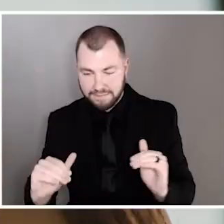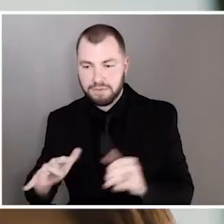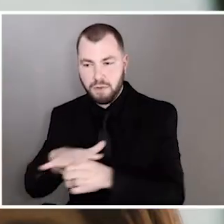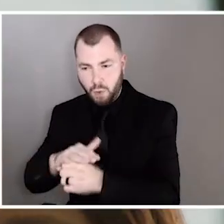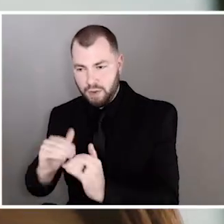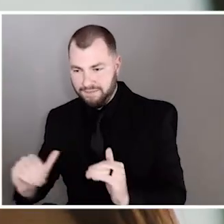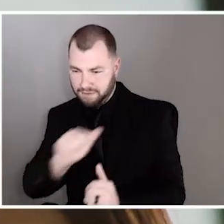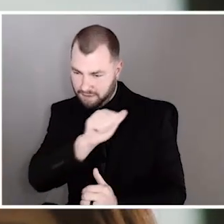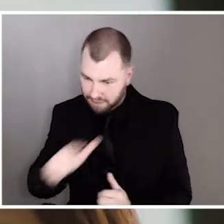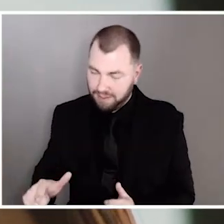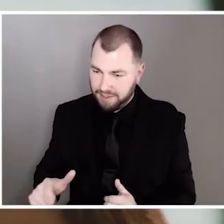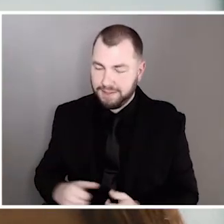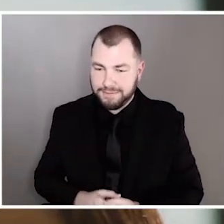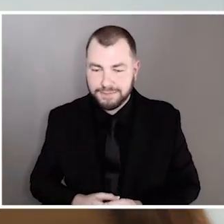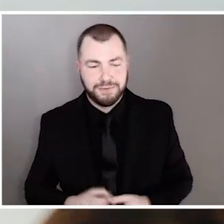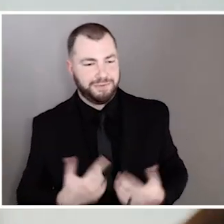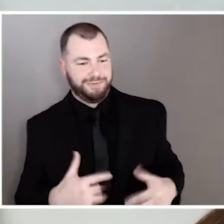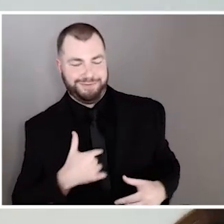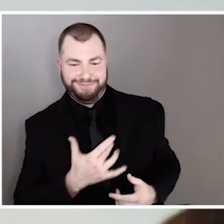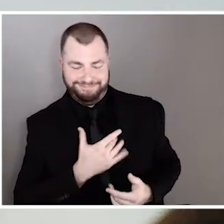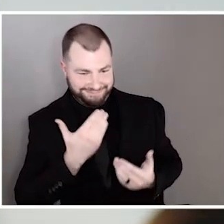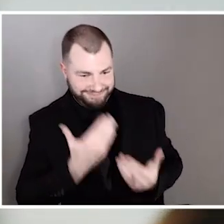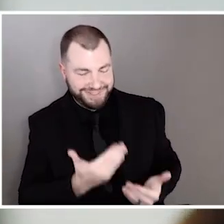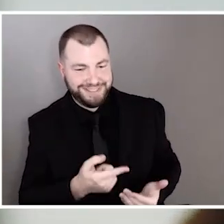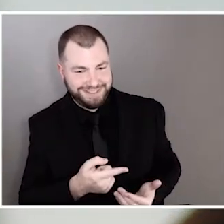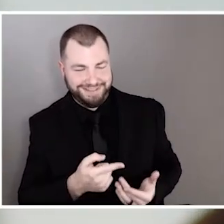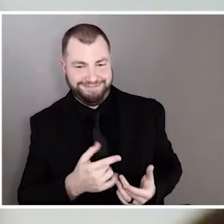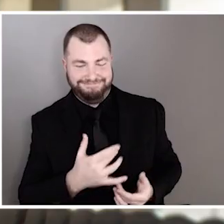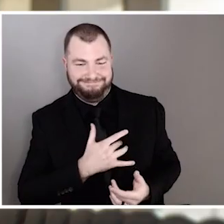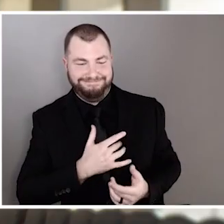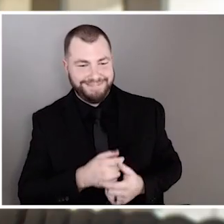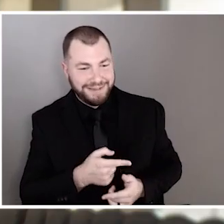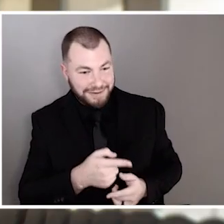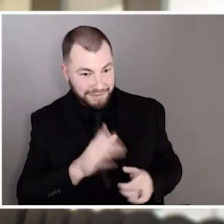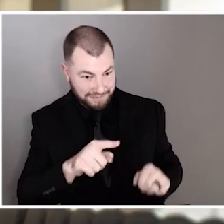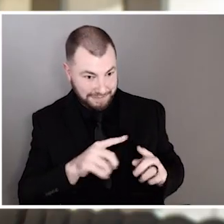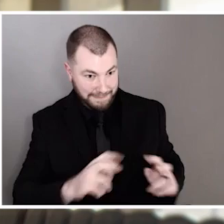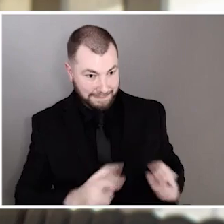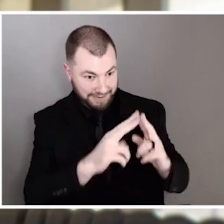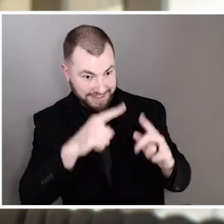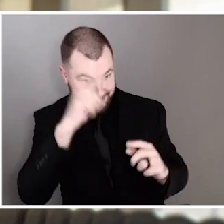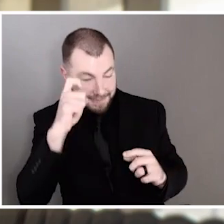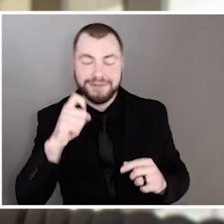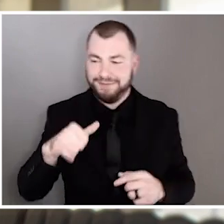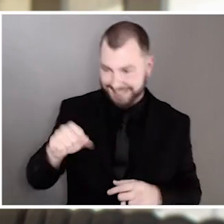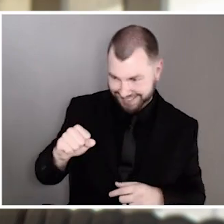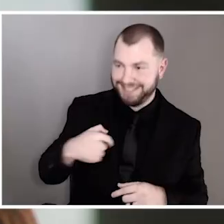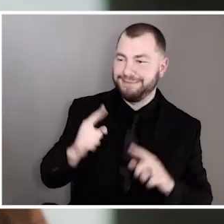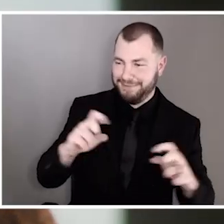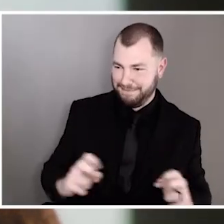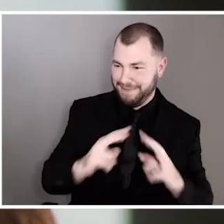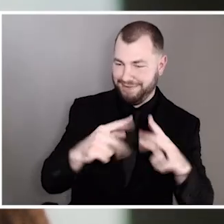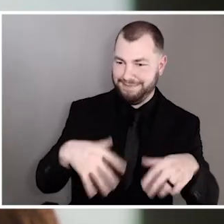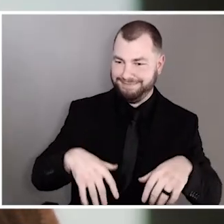to make those adjustments. I'm super appreciative of that commitment. It means a lot. Are you going to be in Paris this summer? I am going to Paris. I'm leading the delegation